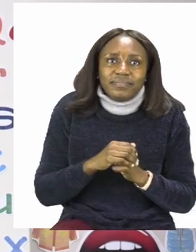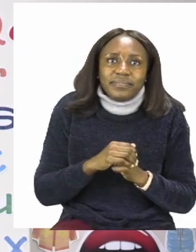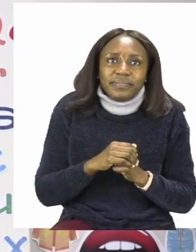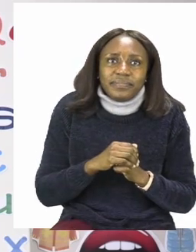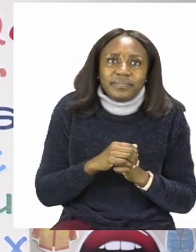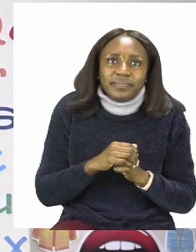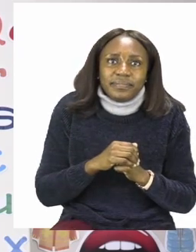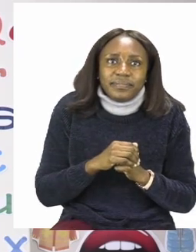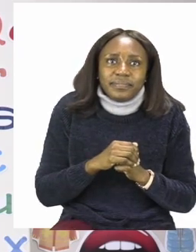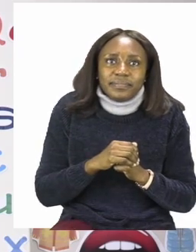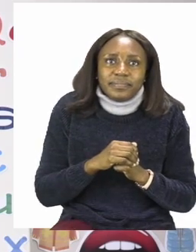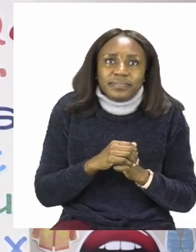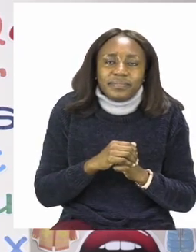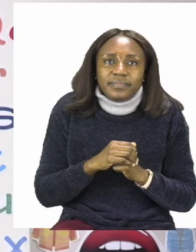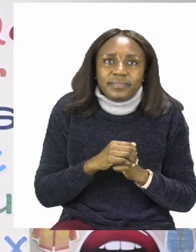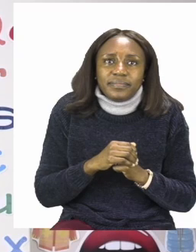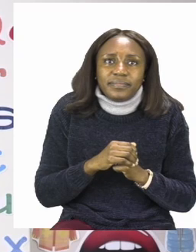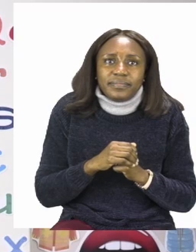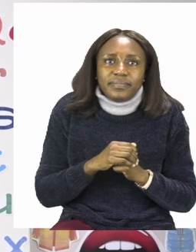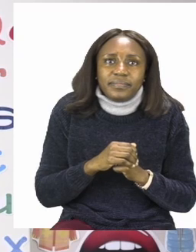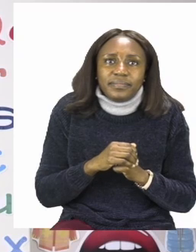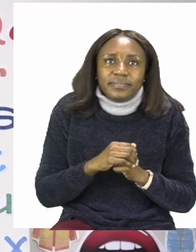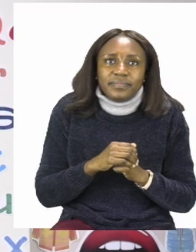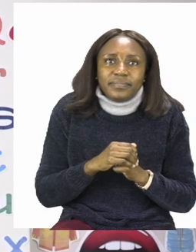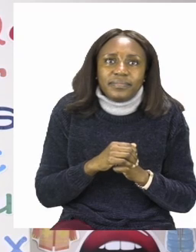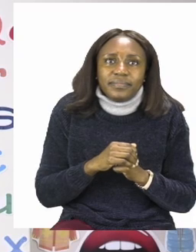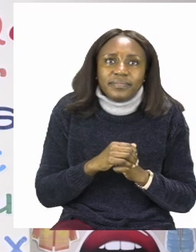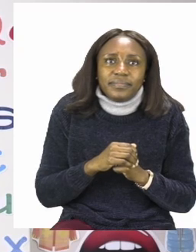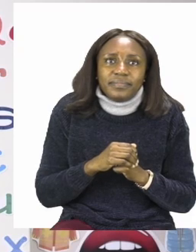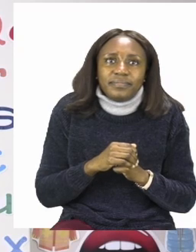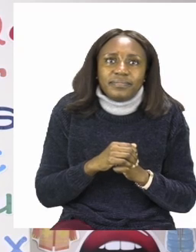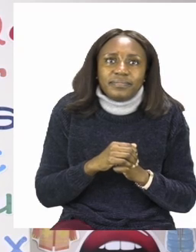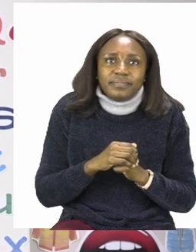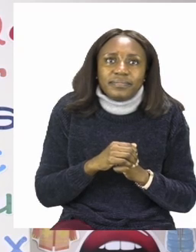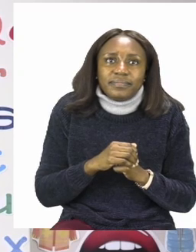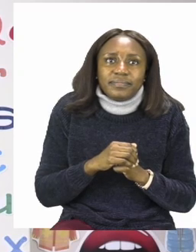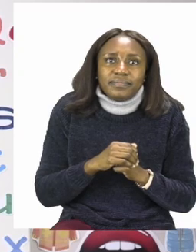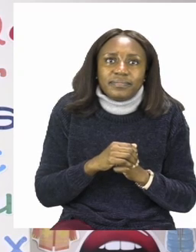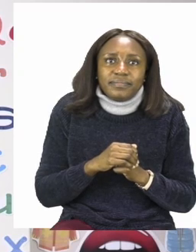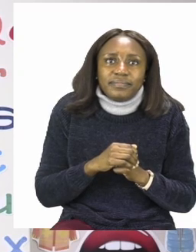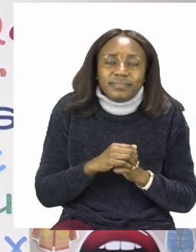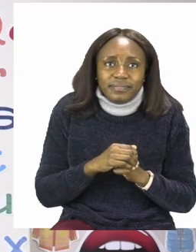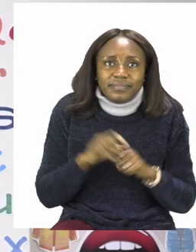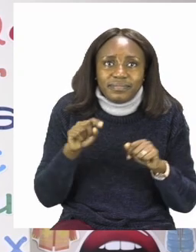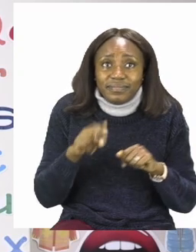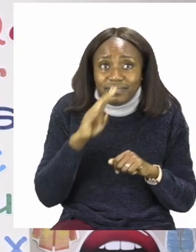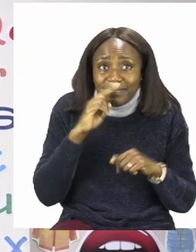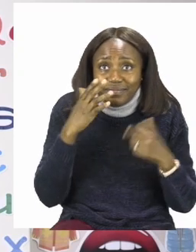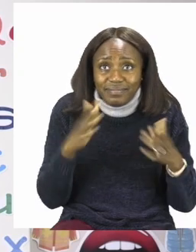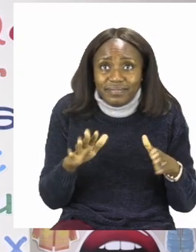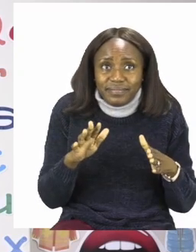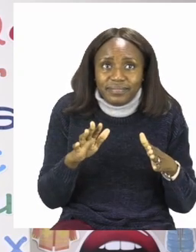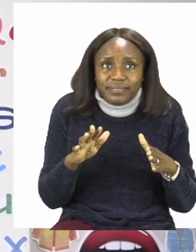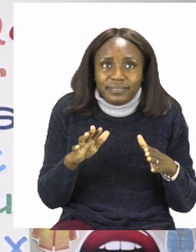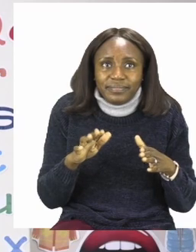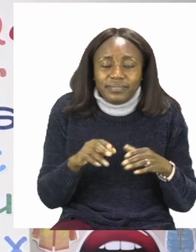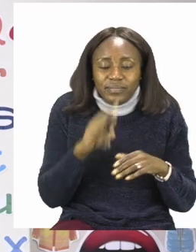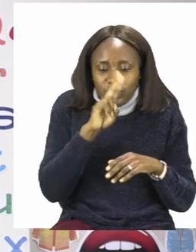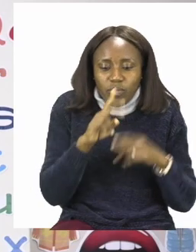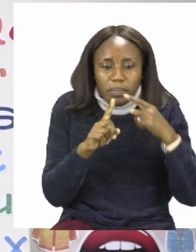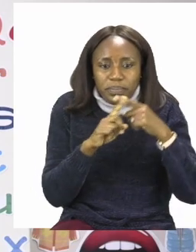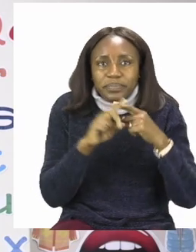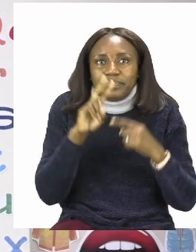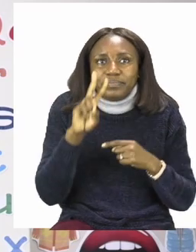next blank box. So we have answered the first part. 2 plus